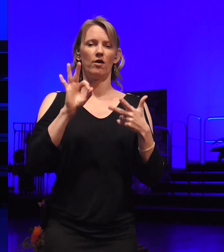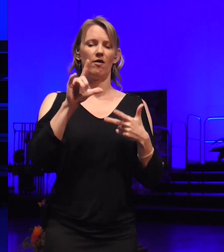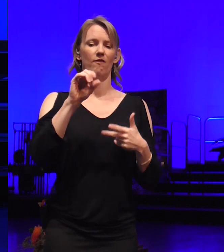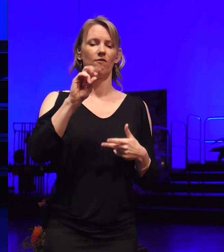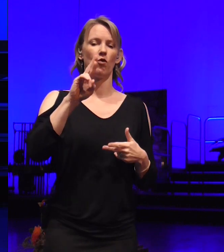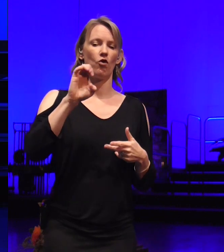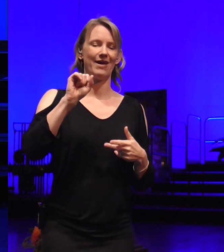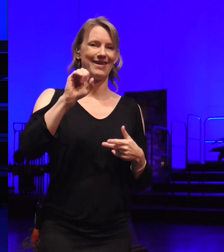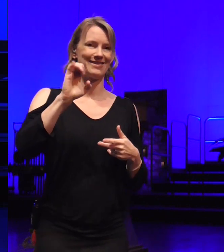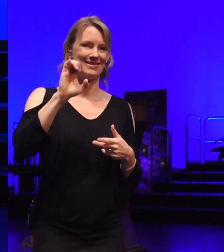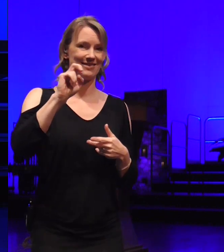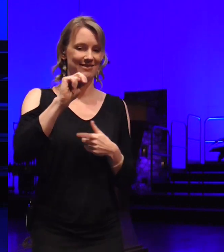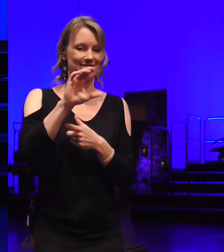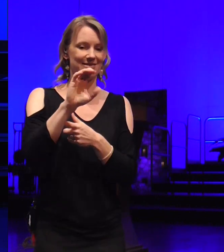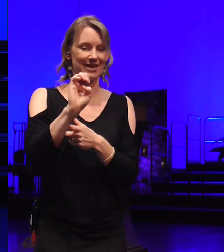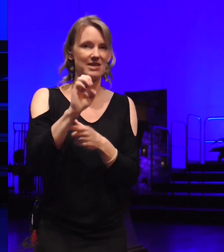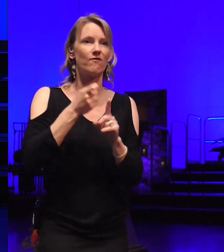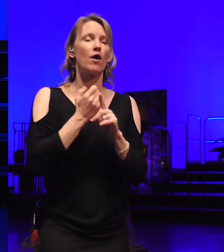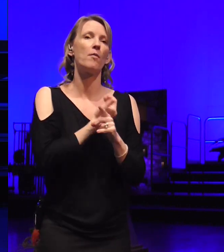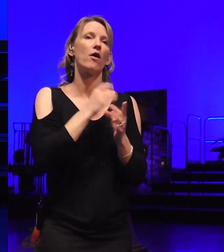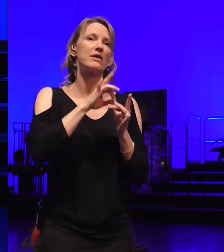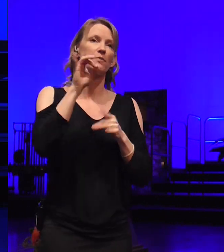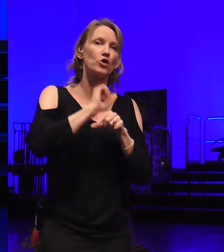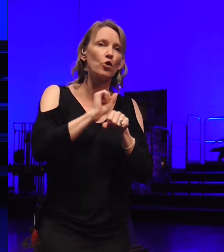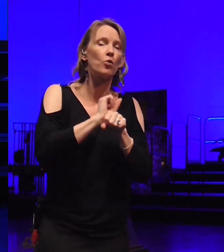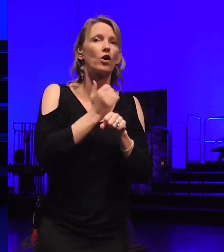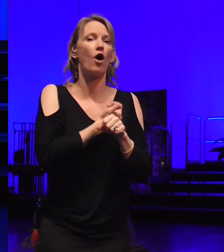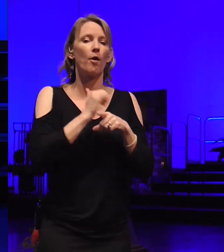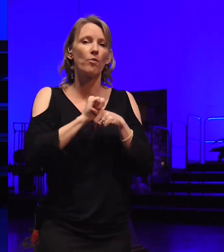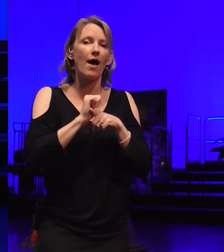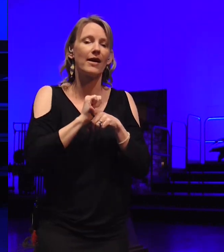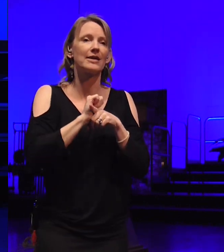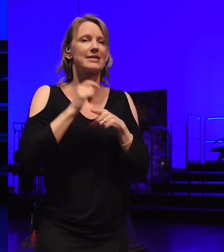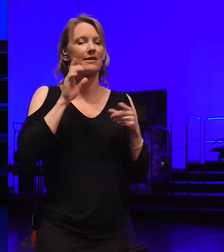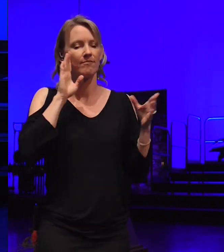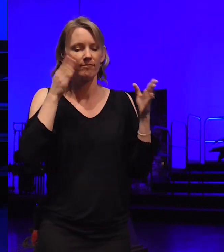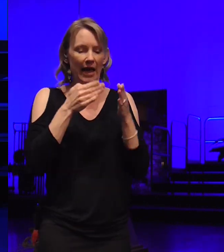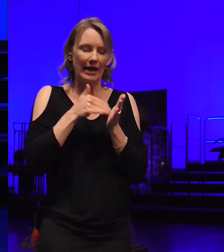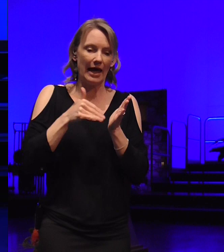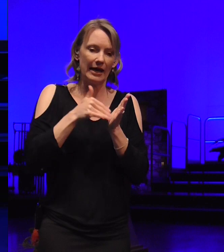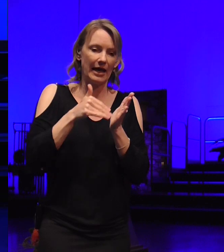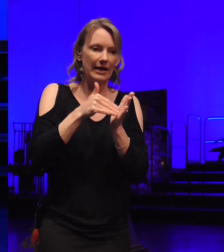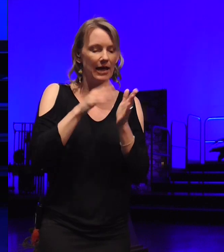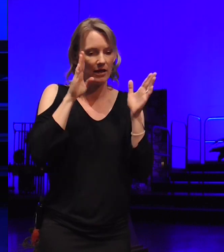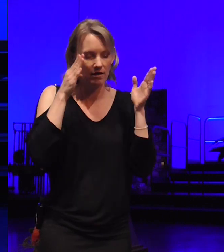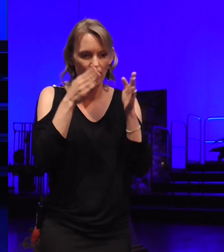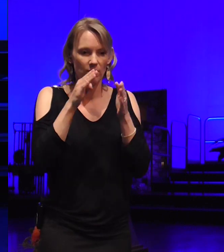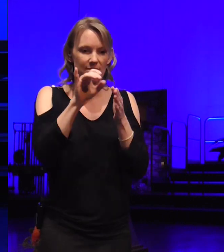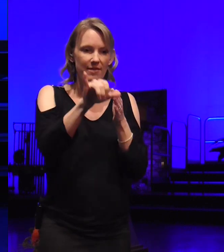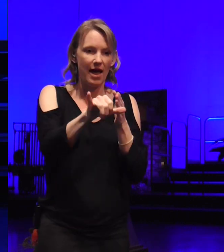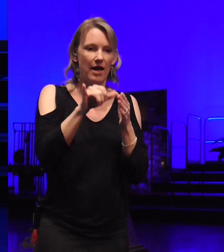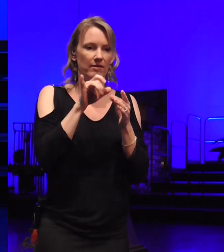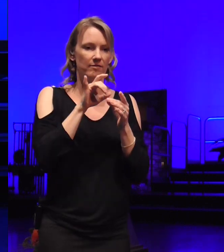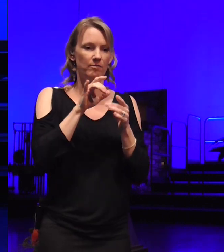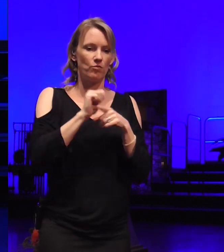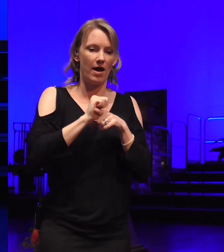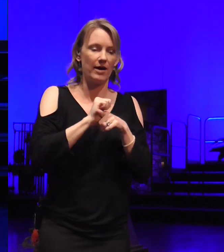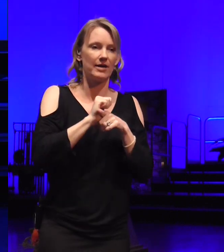that integration that comes from our spiritual work and our practice, as we turn to it again and again, we slowly begin